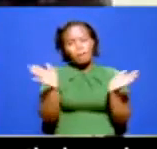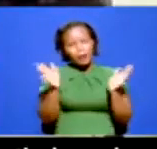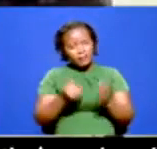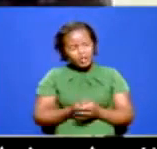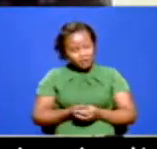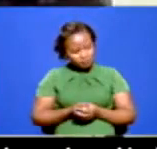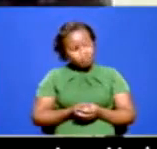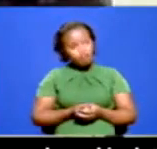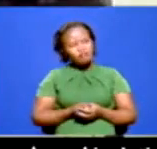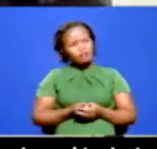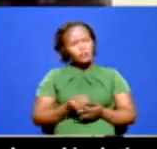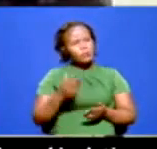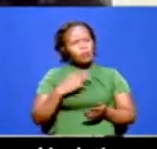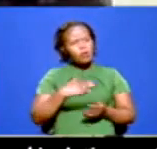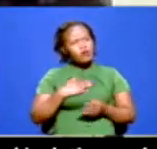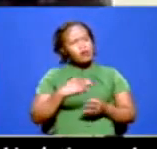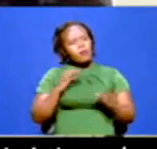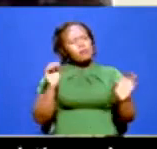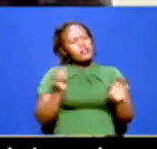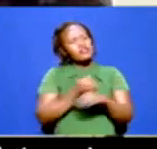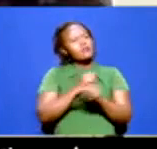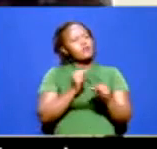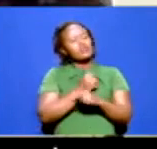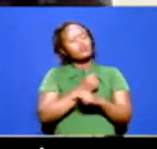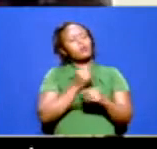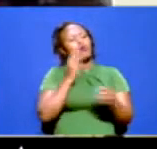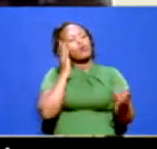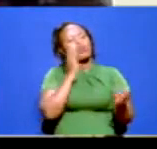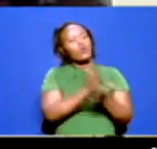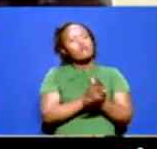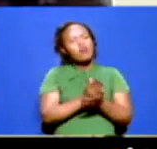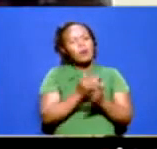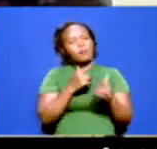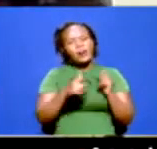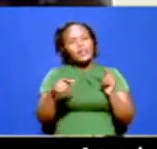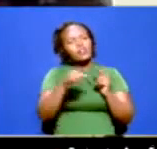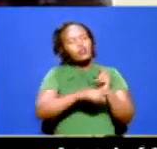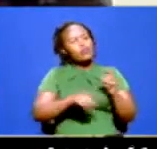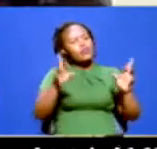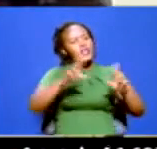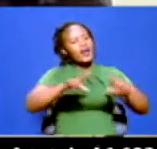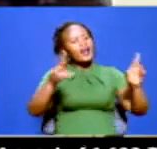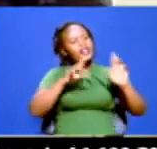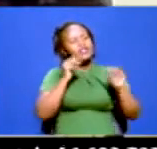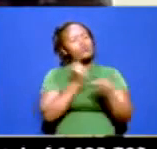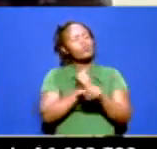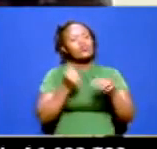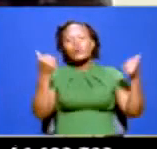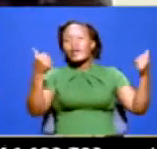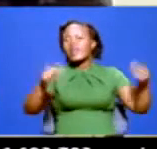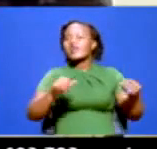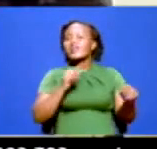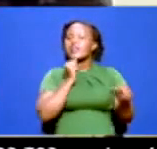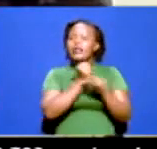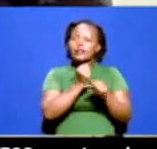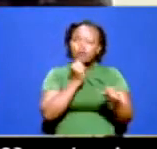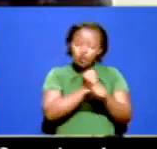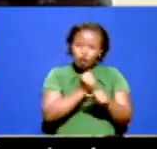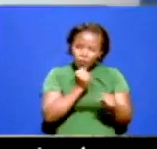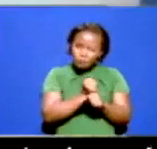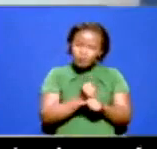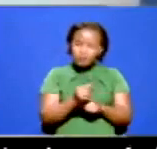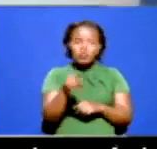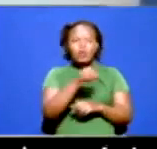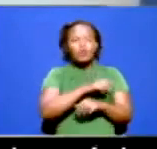I cannot say that there will be, but as I said, we are ready to do any job. We join to undertake any